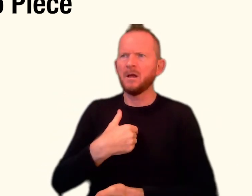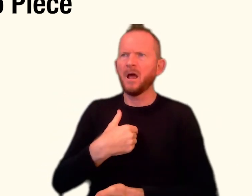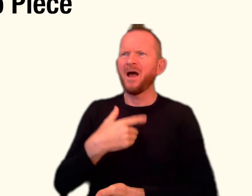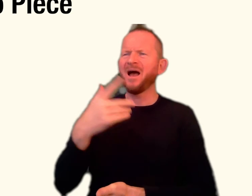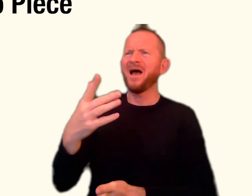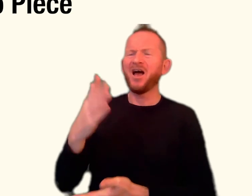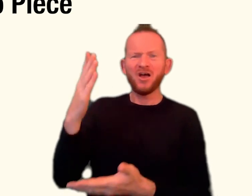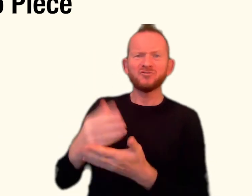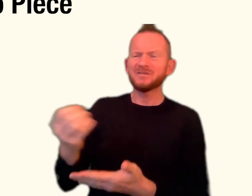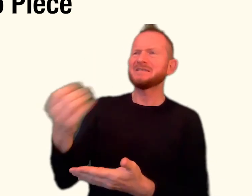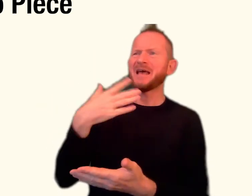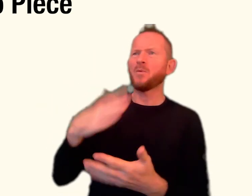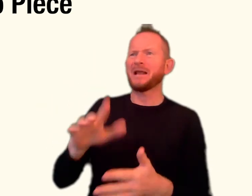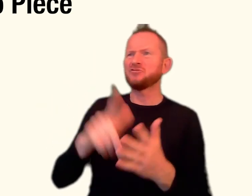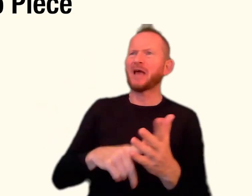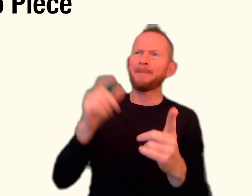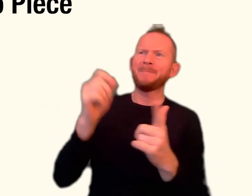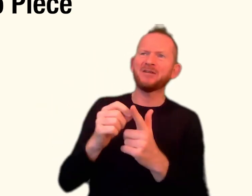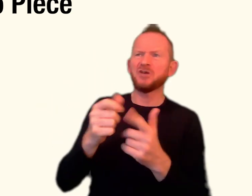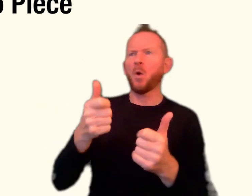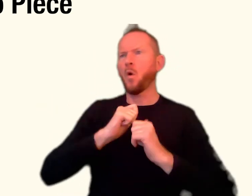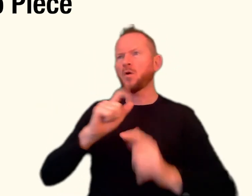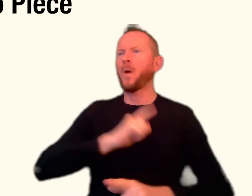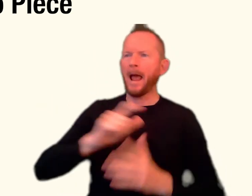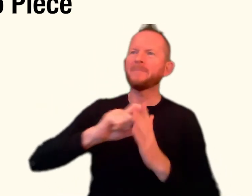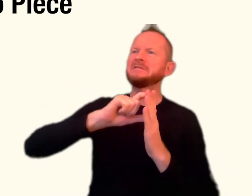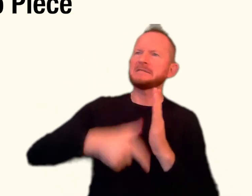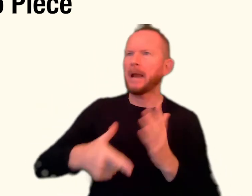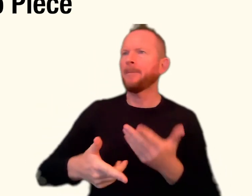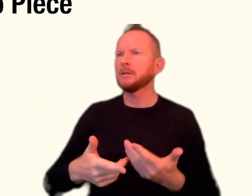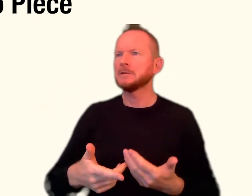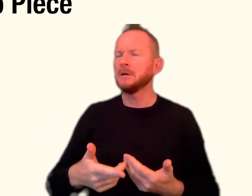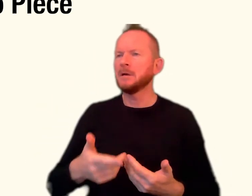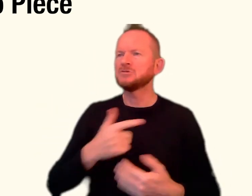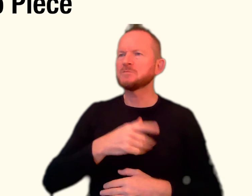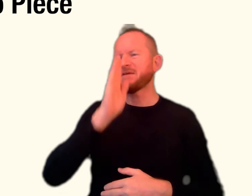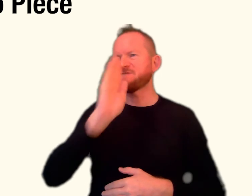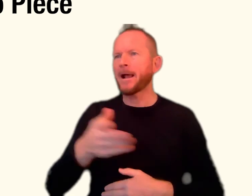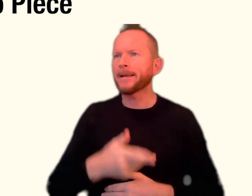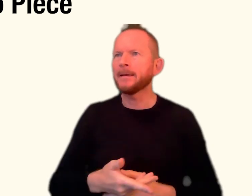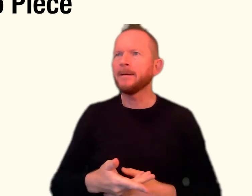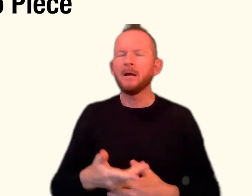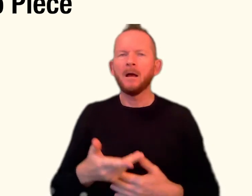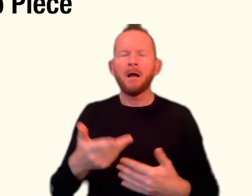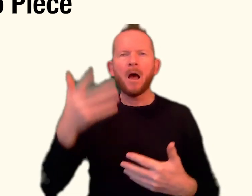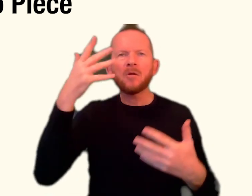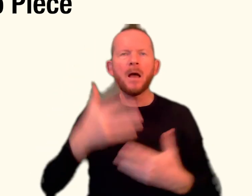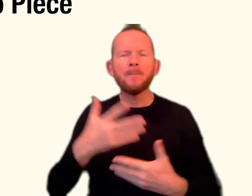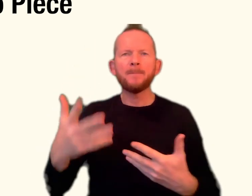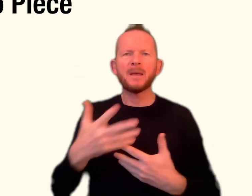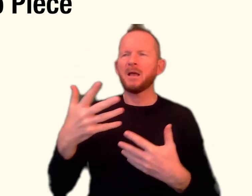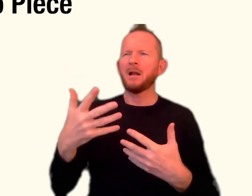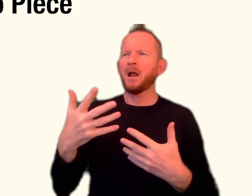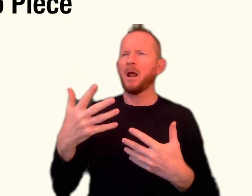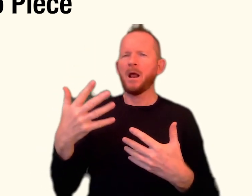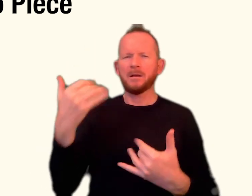just say you just want to give me a Jack Petchey Award because I'm disabled. Like, just be frank about it, you know? Yeah, I remember like just being ridiculed by my